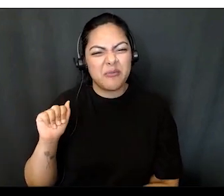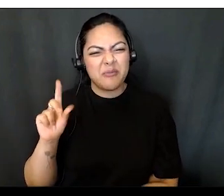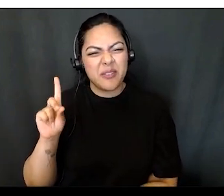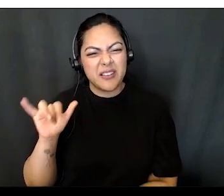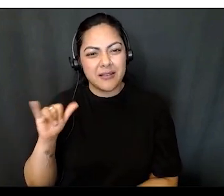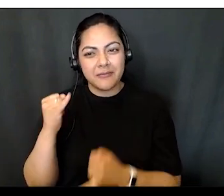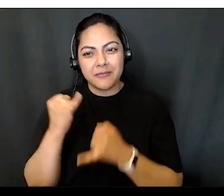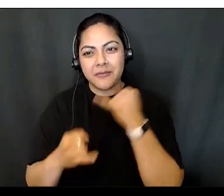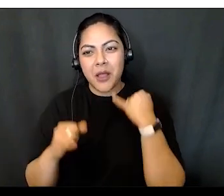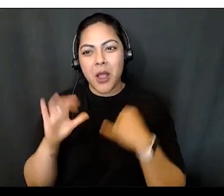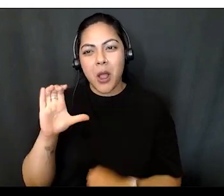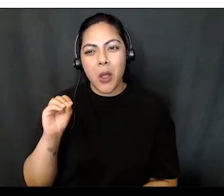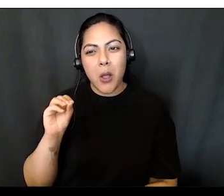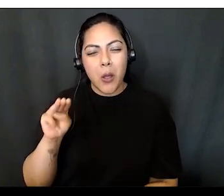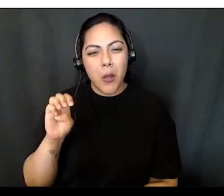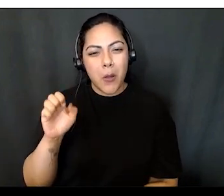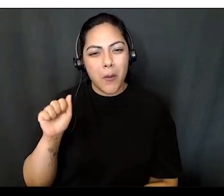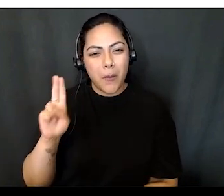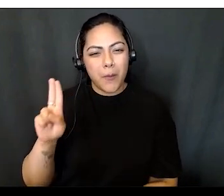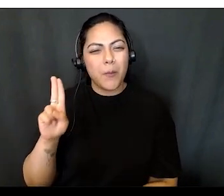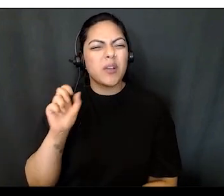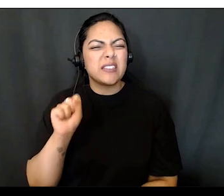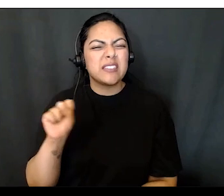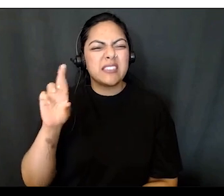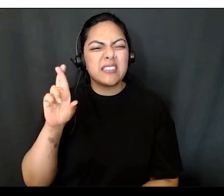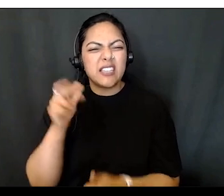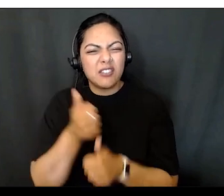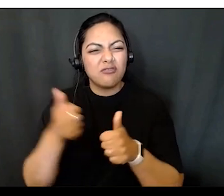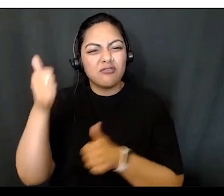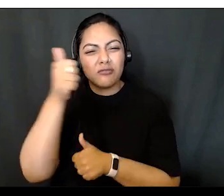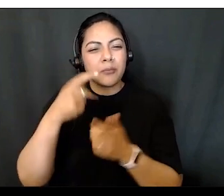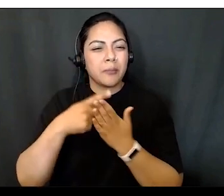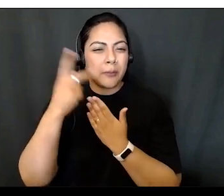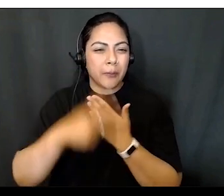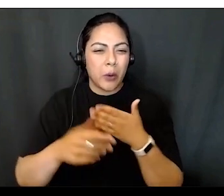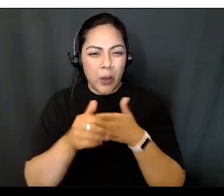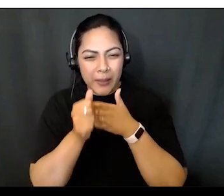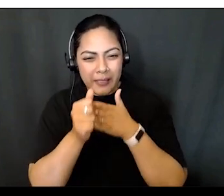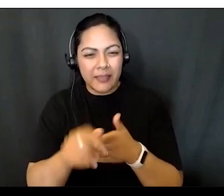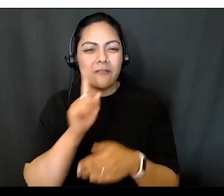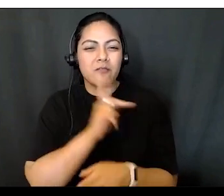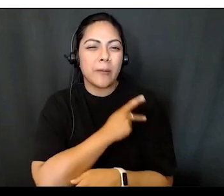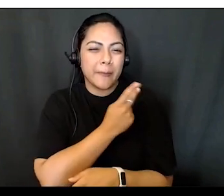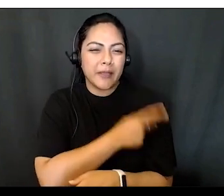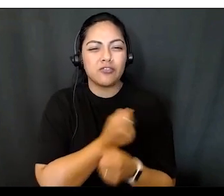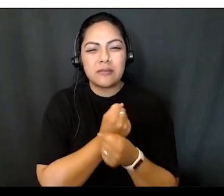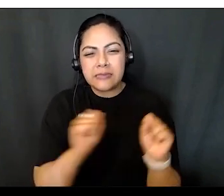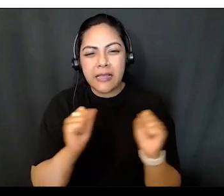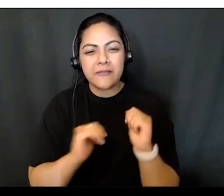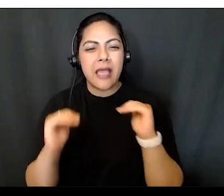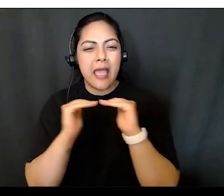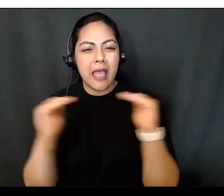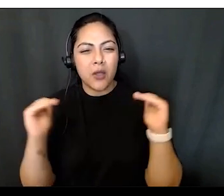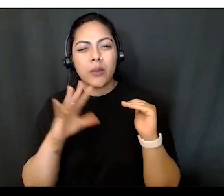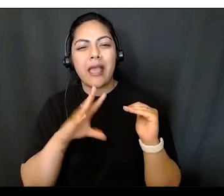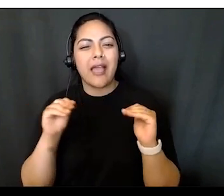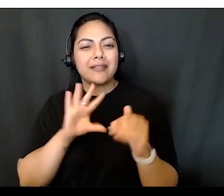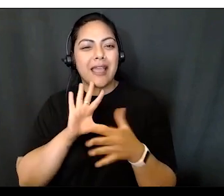Comeau, Senior Program Lead on the Patient Safety, Equity, and Engagement